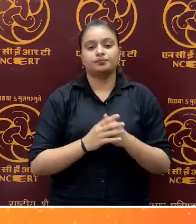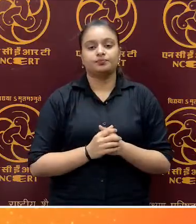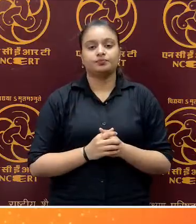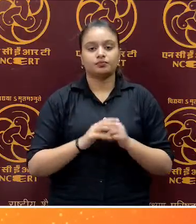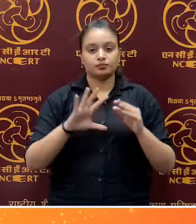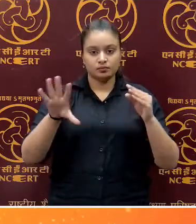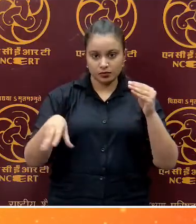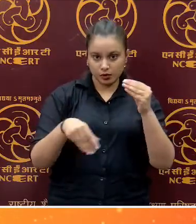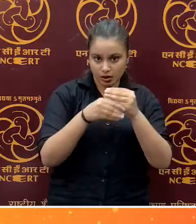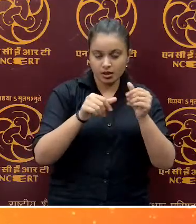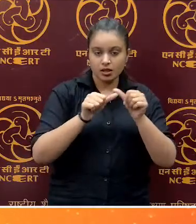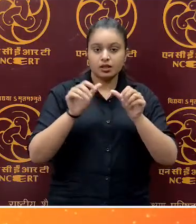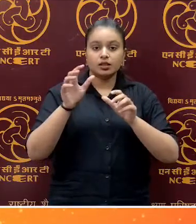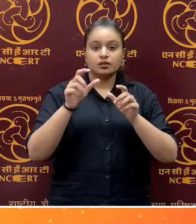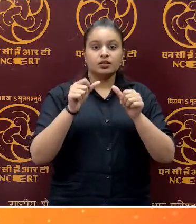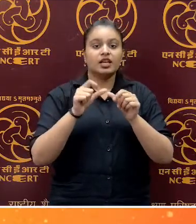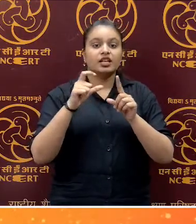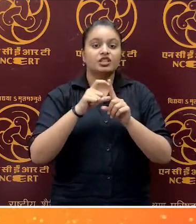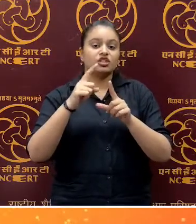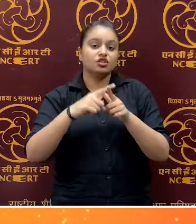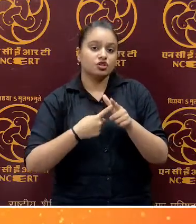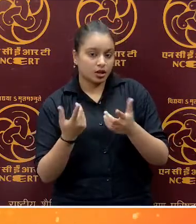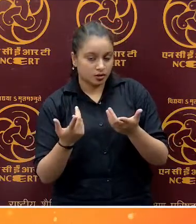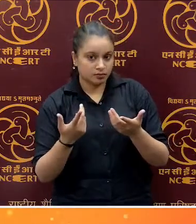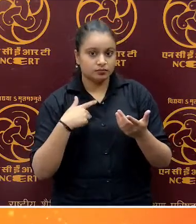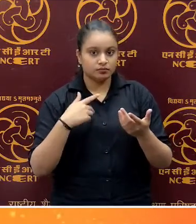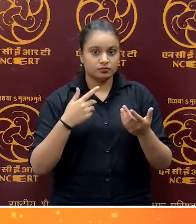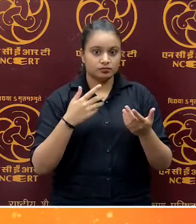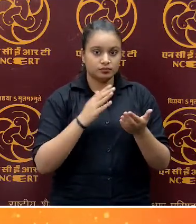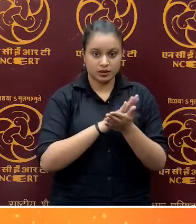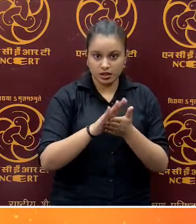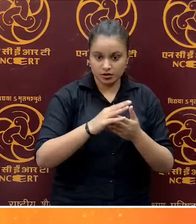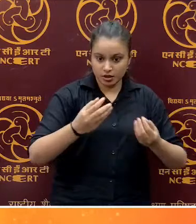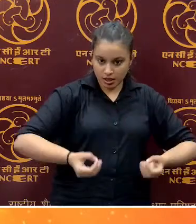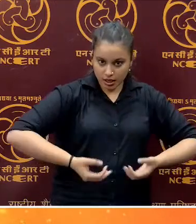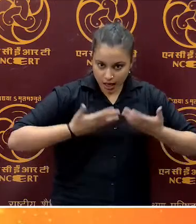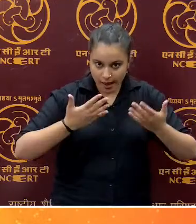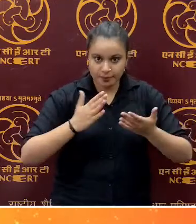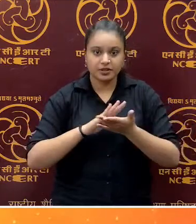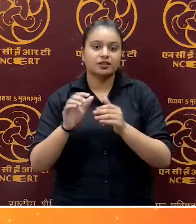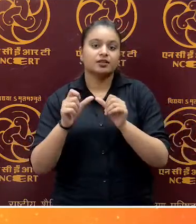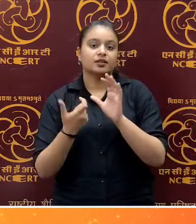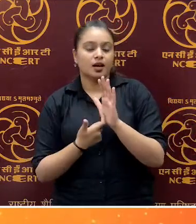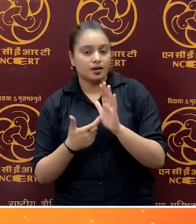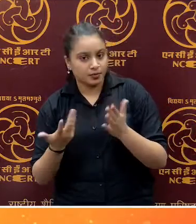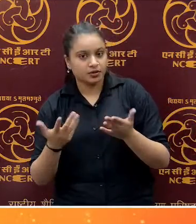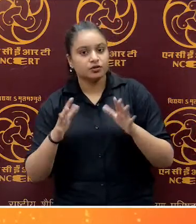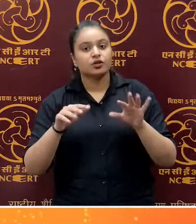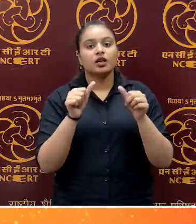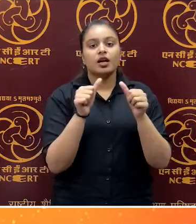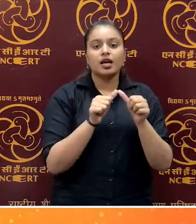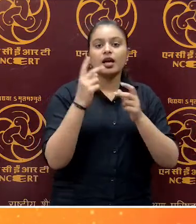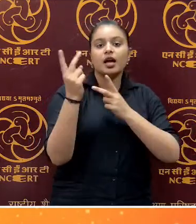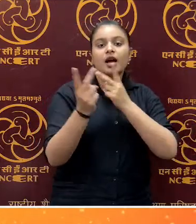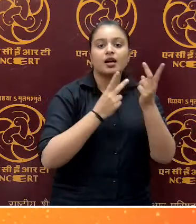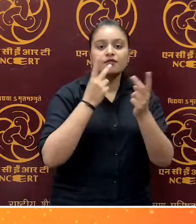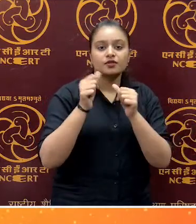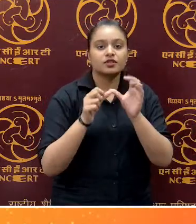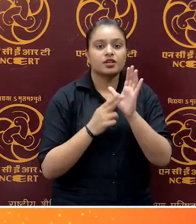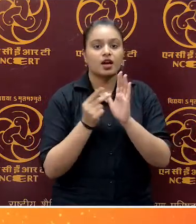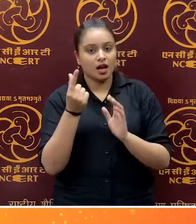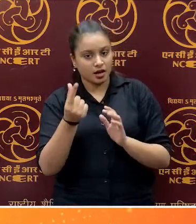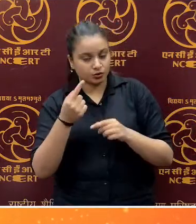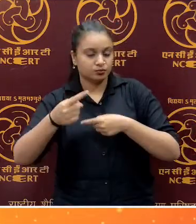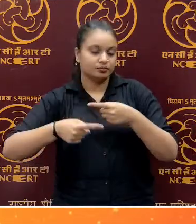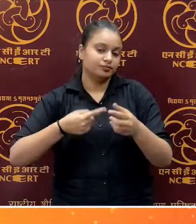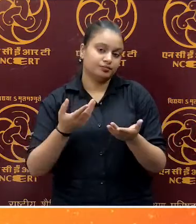add adjectives before our name, like let me say H for happy Harpreet. Absolutely. And A for adventurous Anu, always. Adventurous Anu.